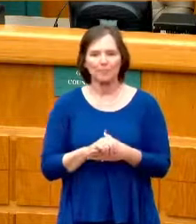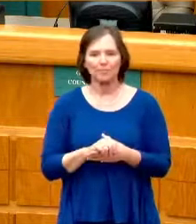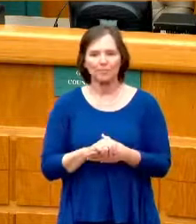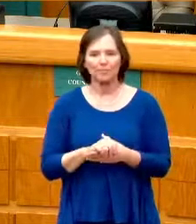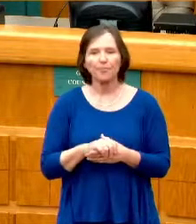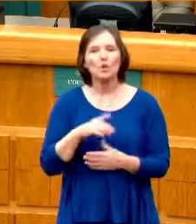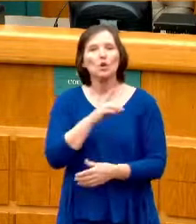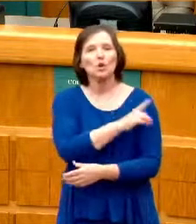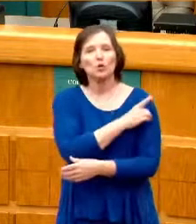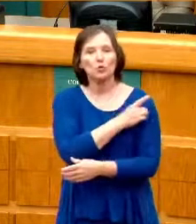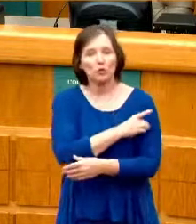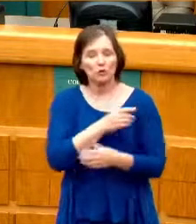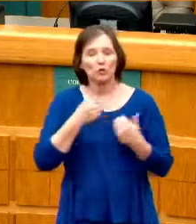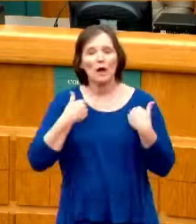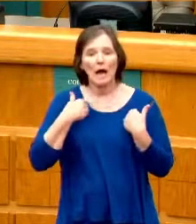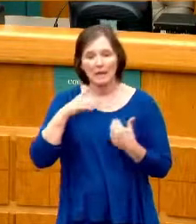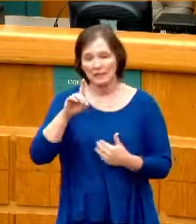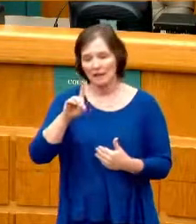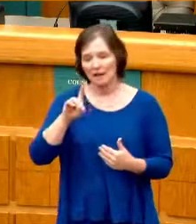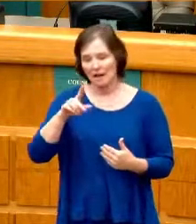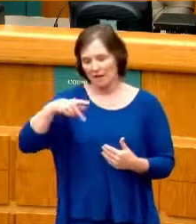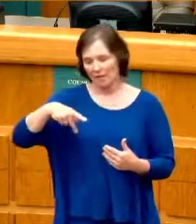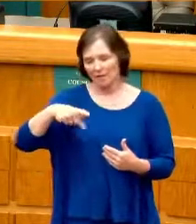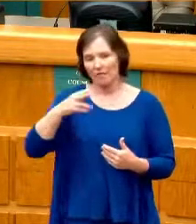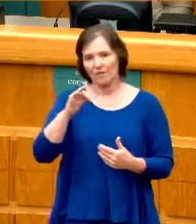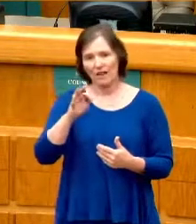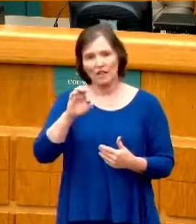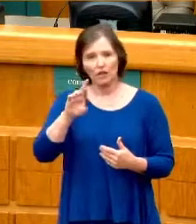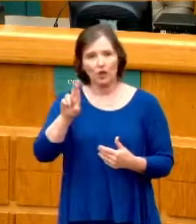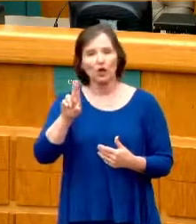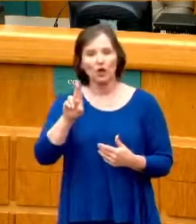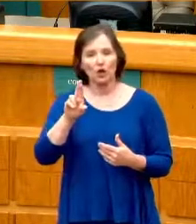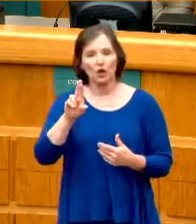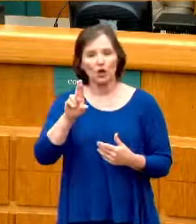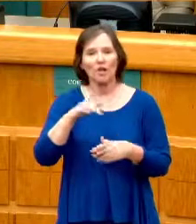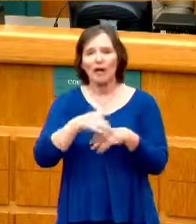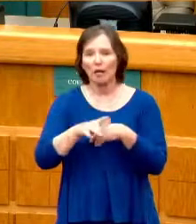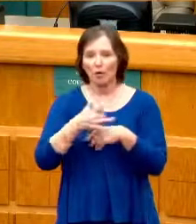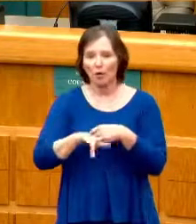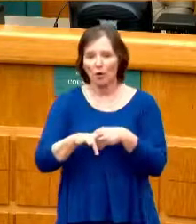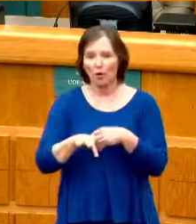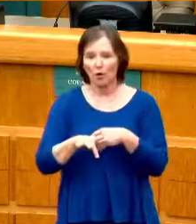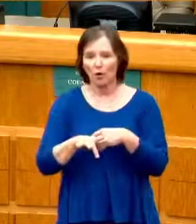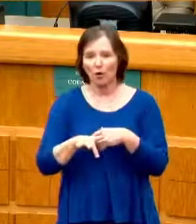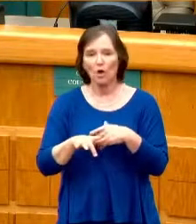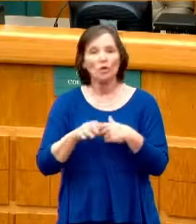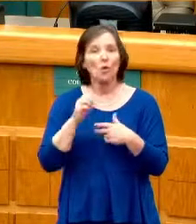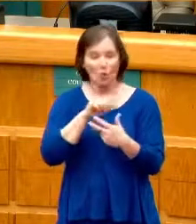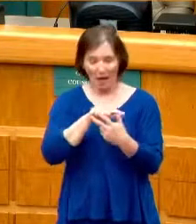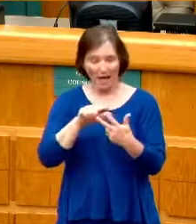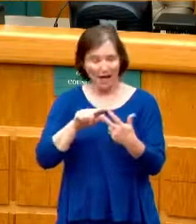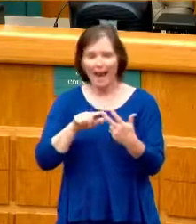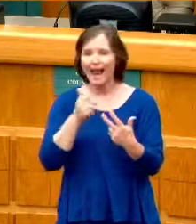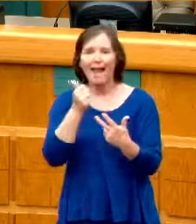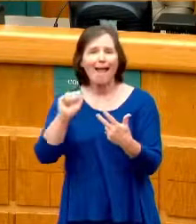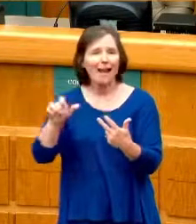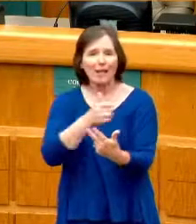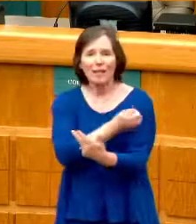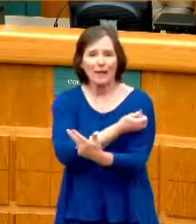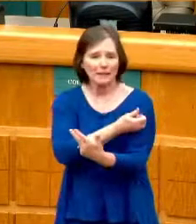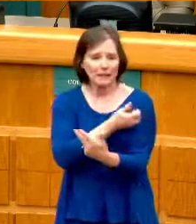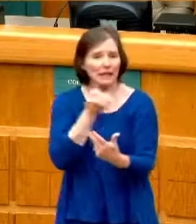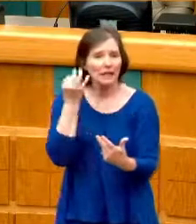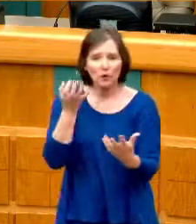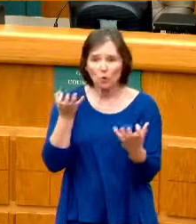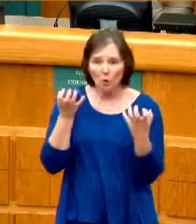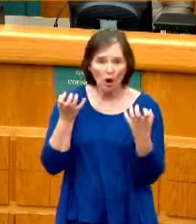hub has Pfizer available. So any of the 3 vaccines that are approved through the EUA, if you're wanting to get one of those, you can go